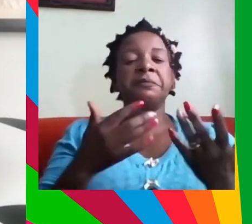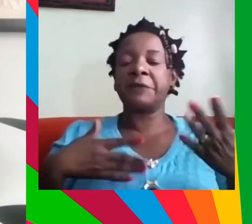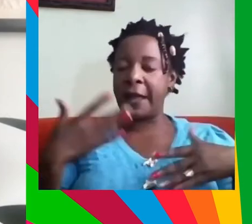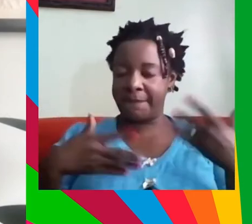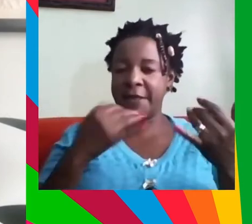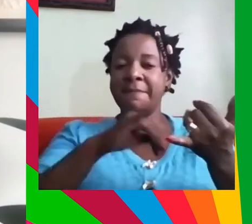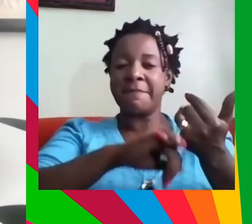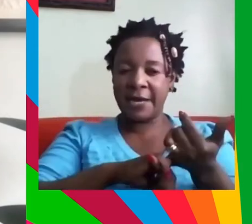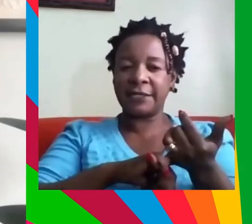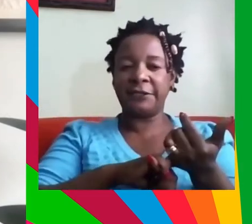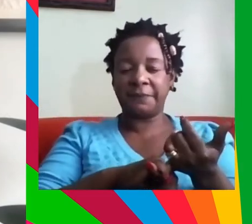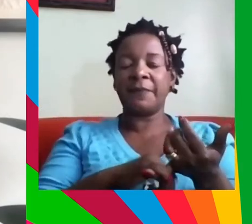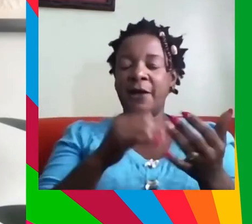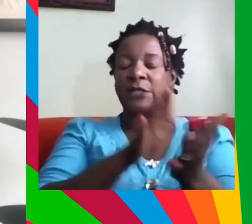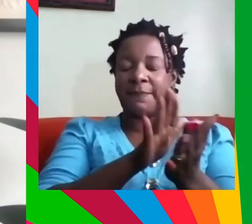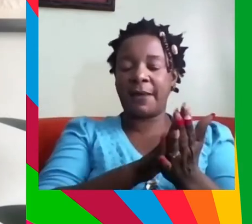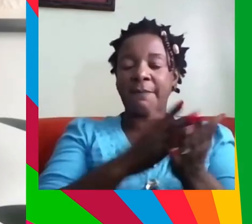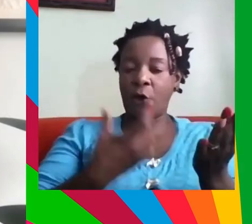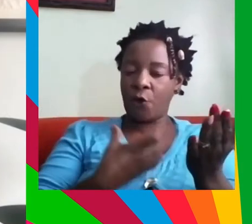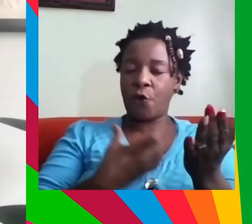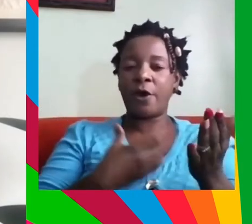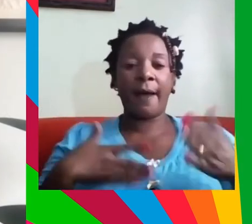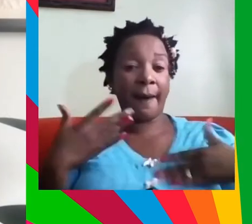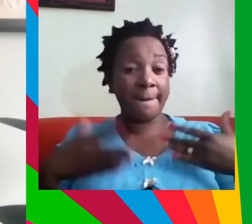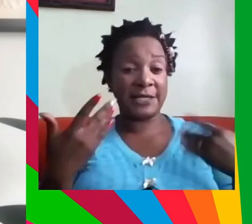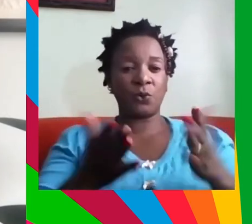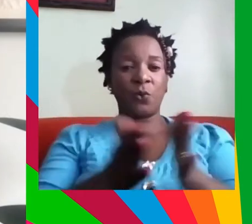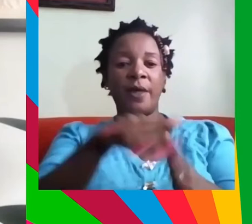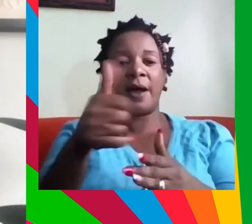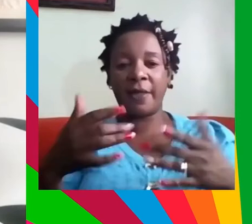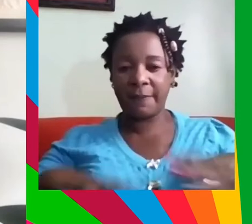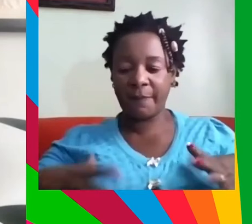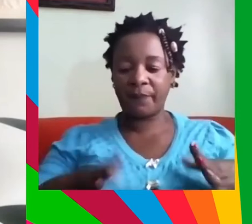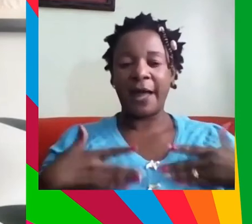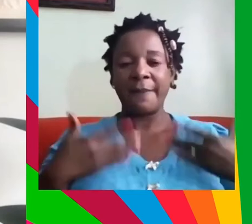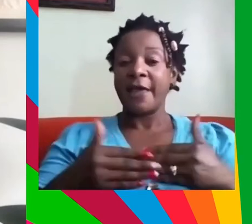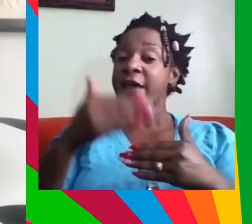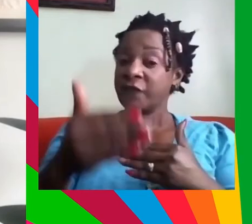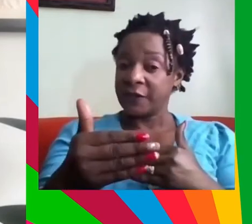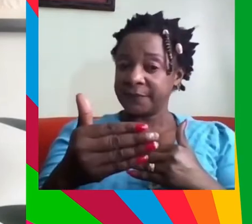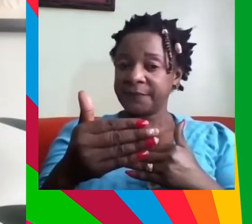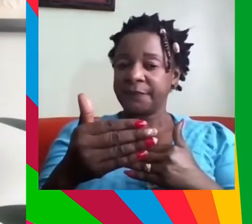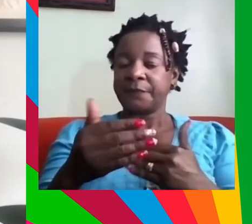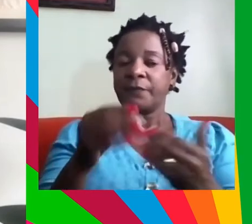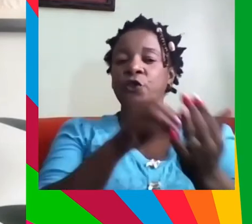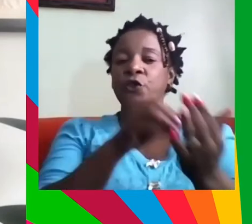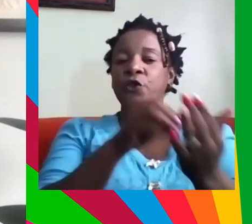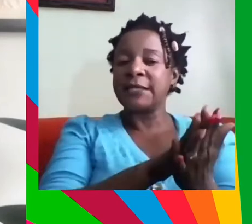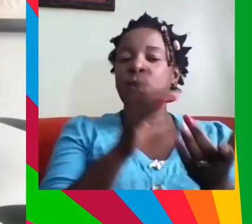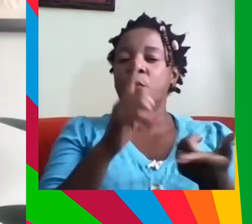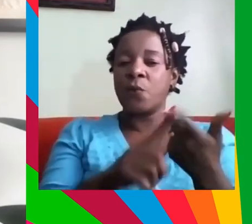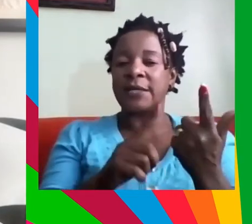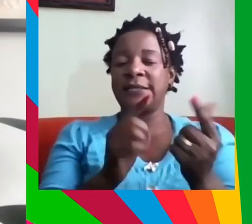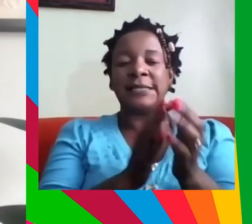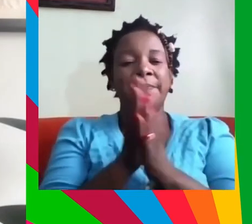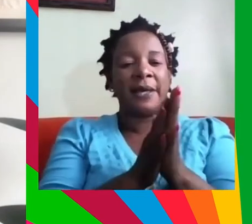my own unhappiness with other people's kind of happily ever after. And documenting weddings inspired me to tell